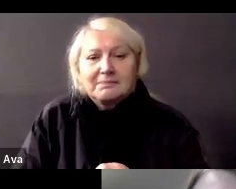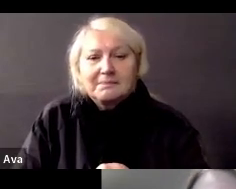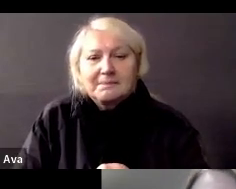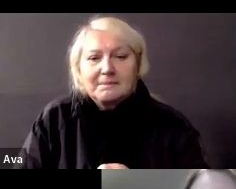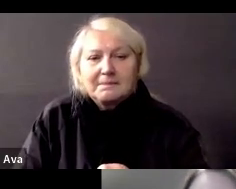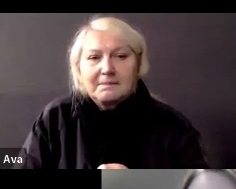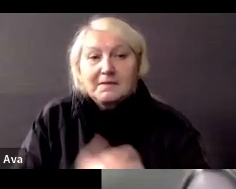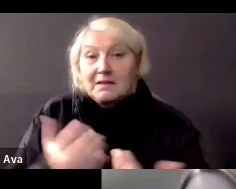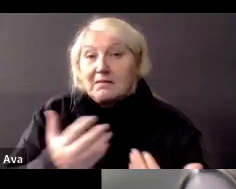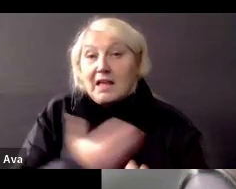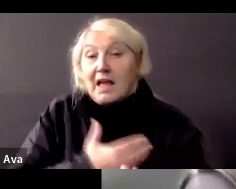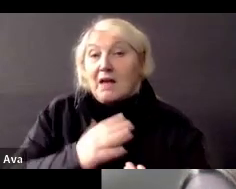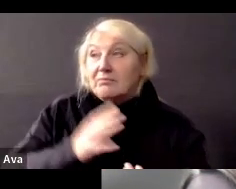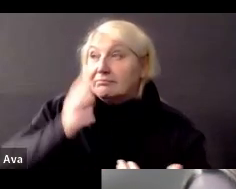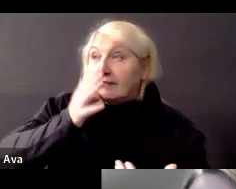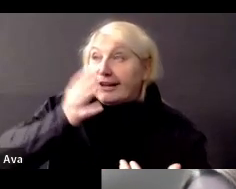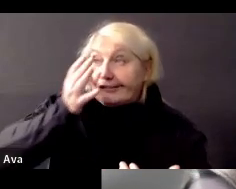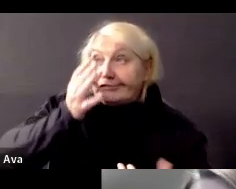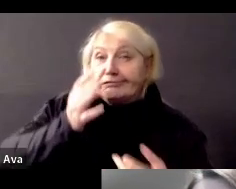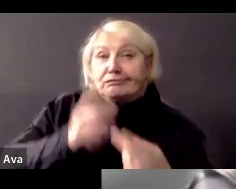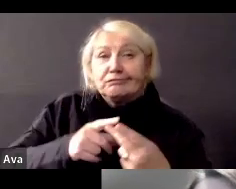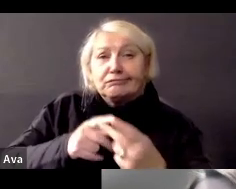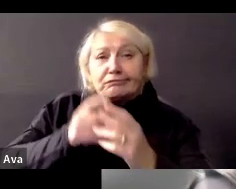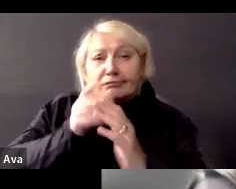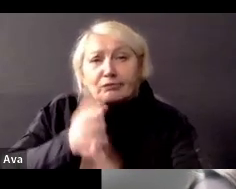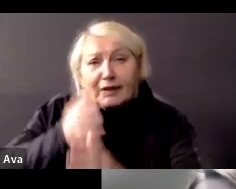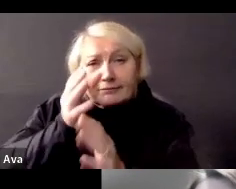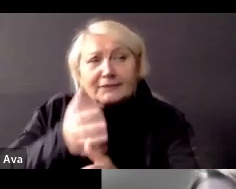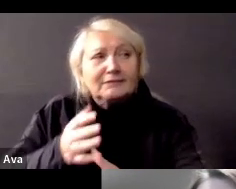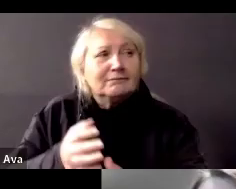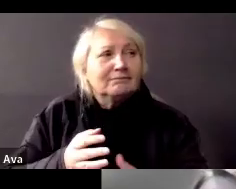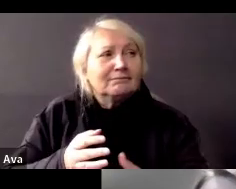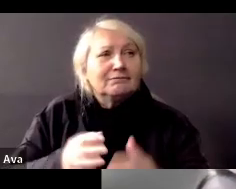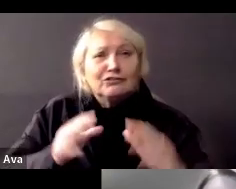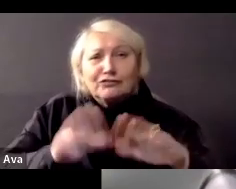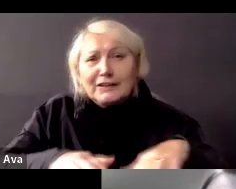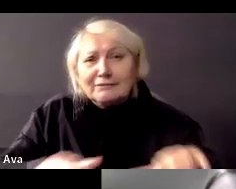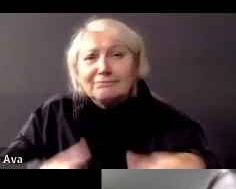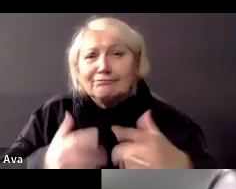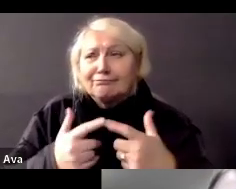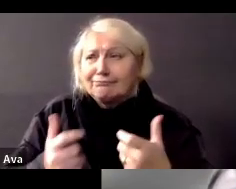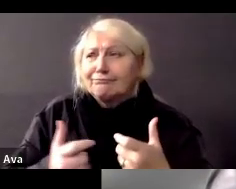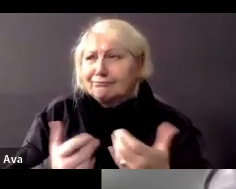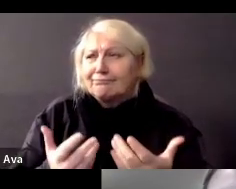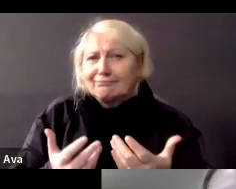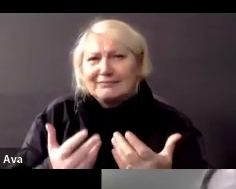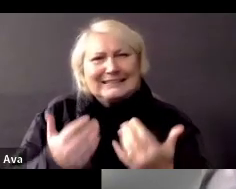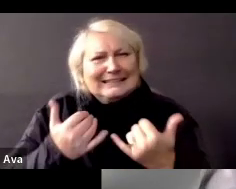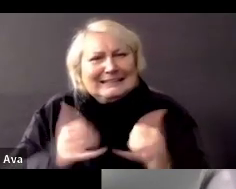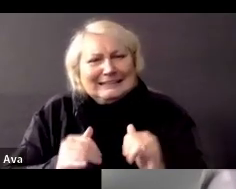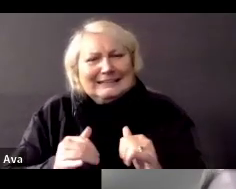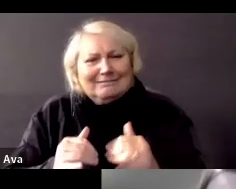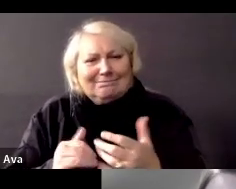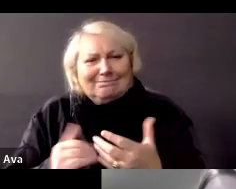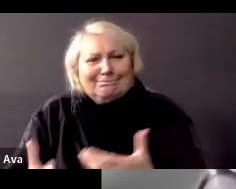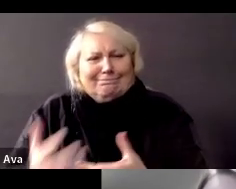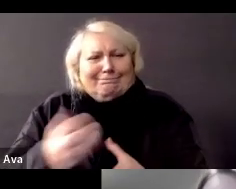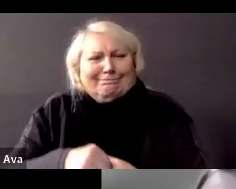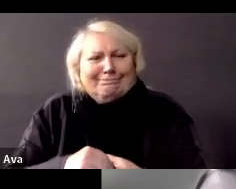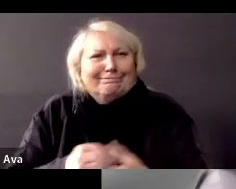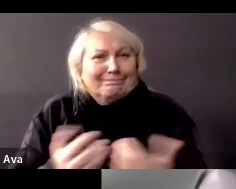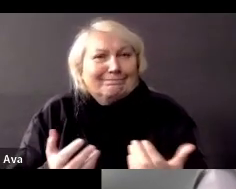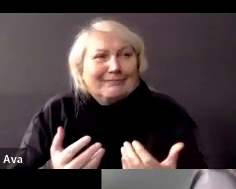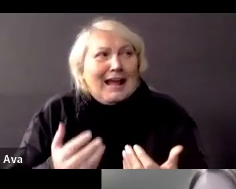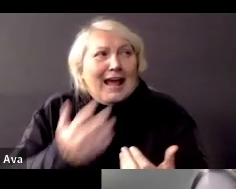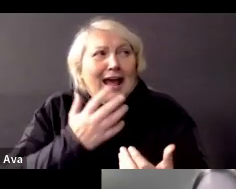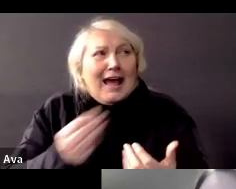our parents and grandparents and children and grandchildren in some cases and so forth. So and of course we're